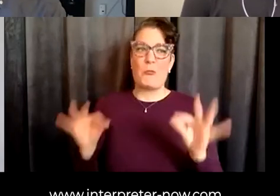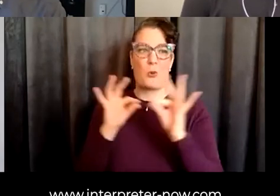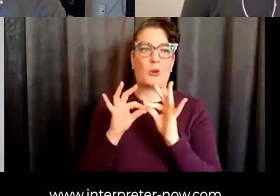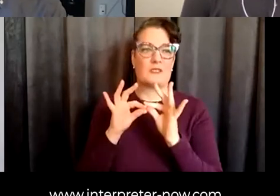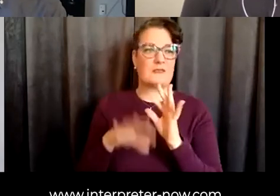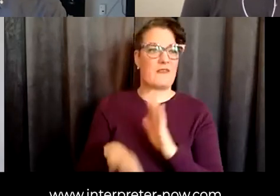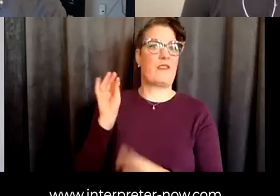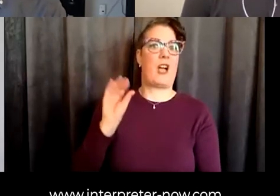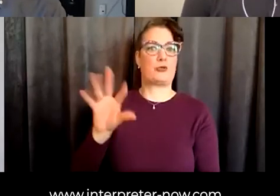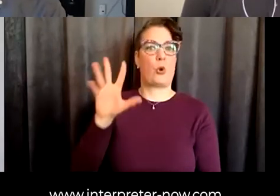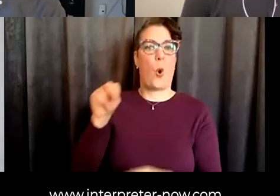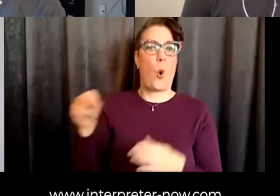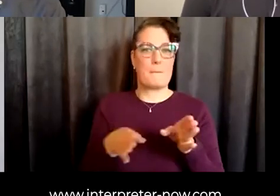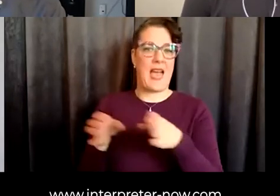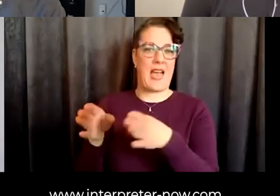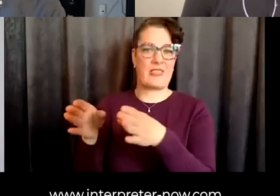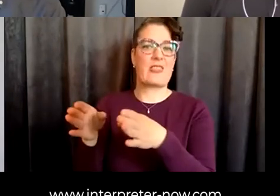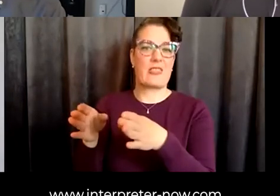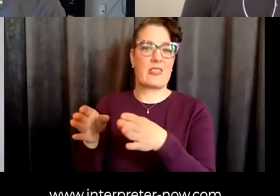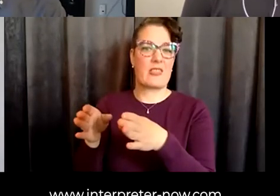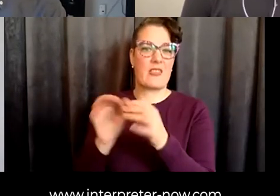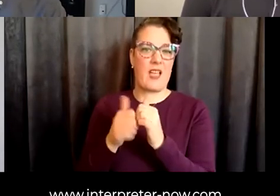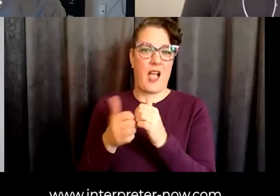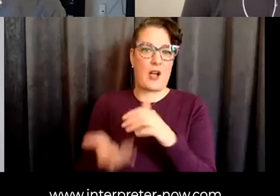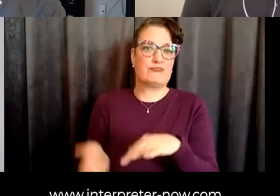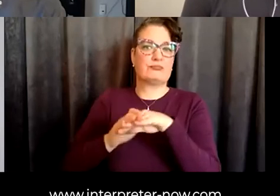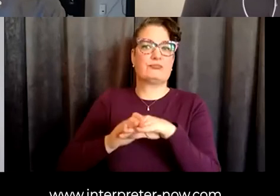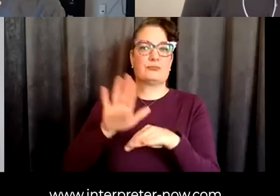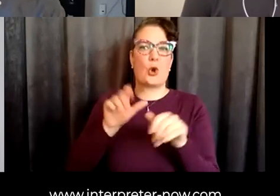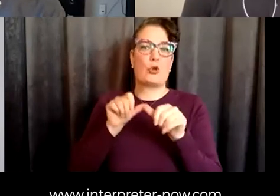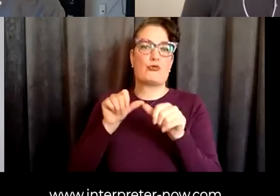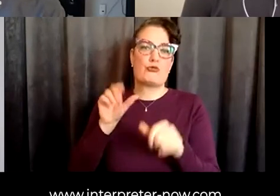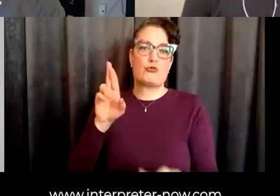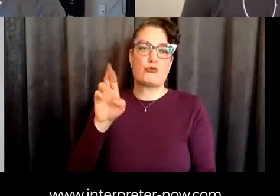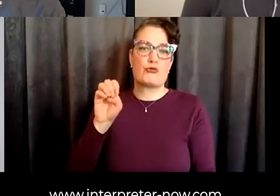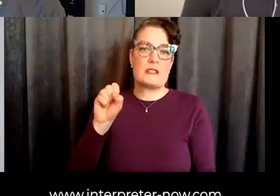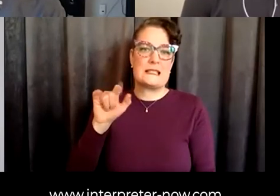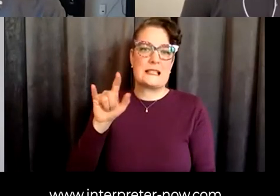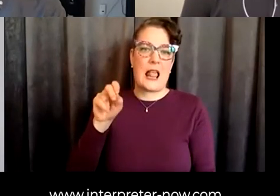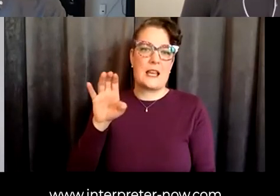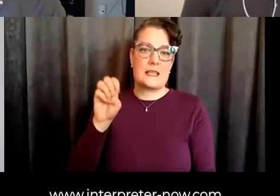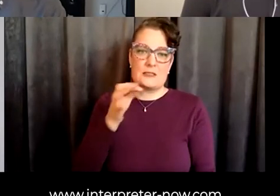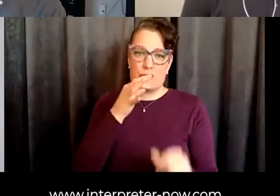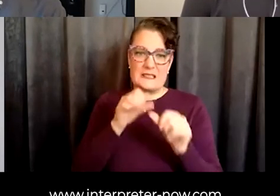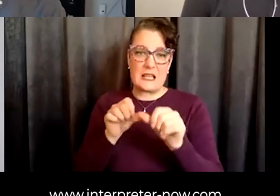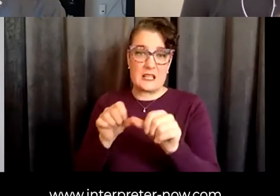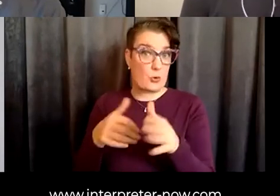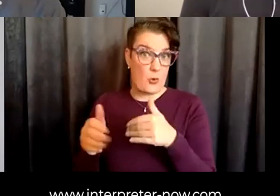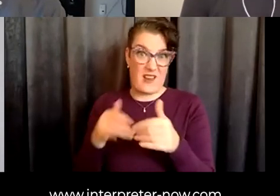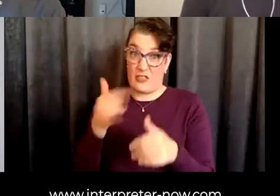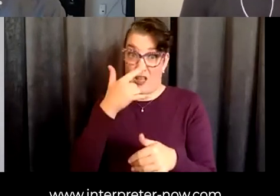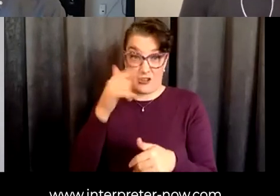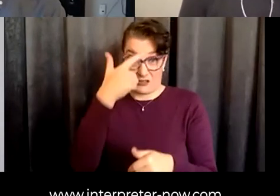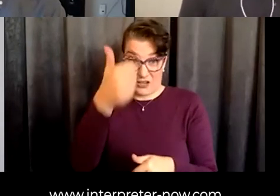own path of resilience making and whatever that is for you, without, rather than